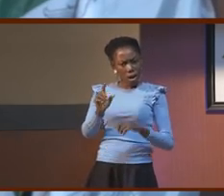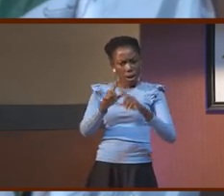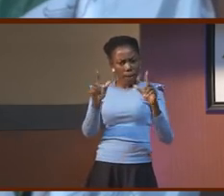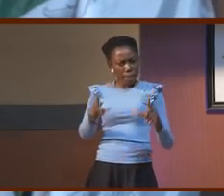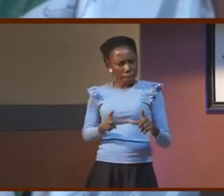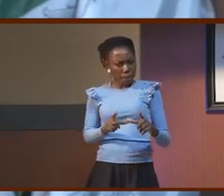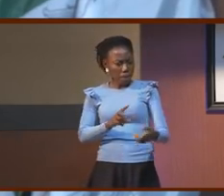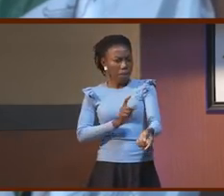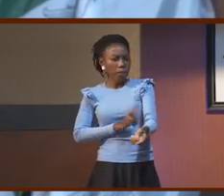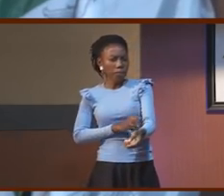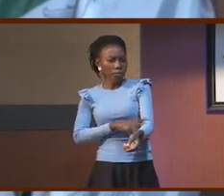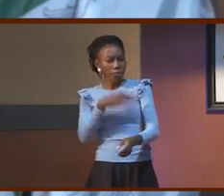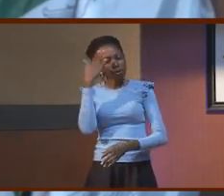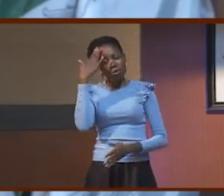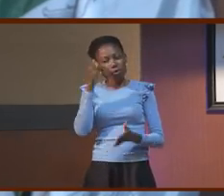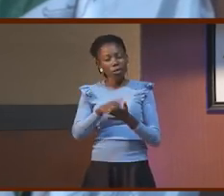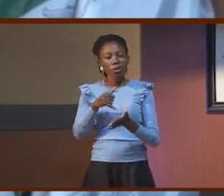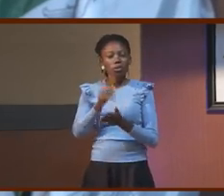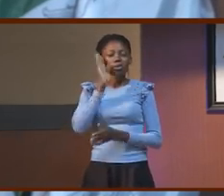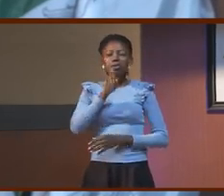you realize how it is.